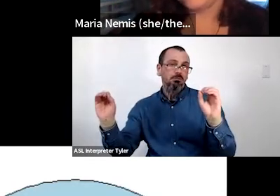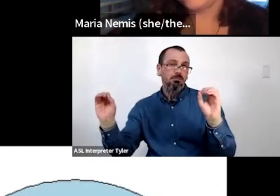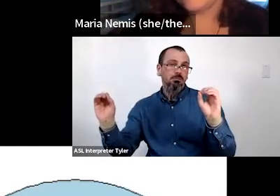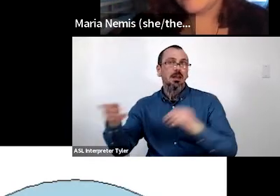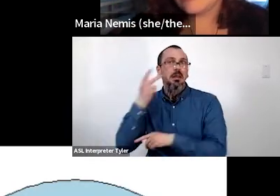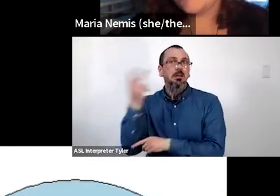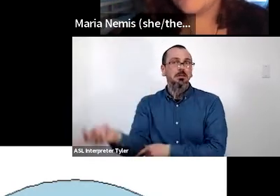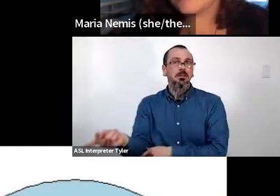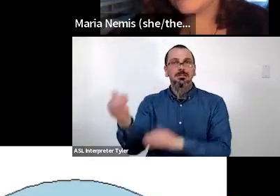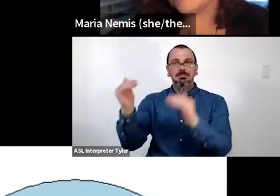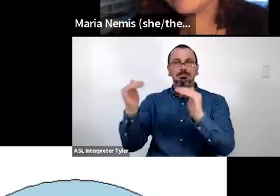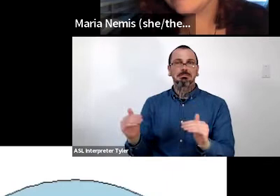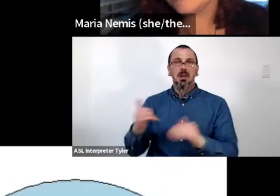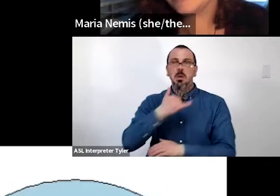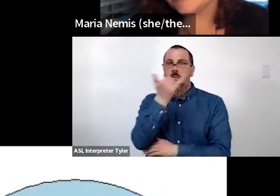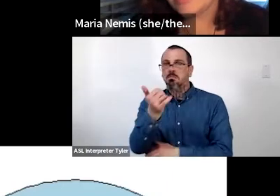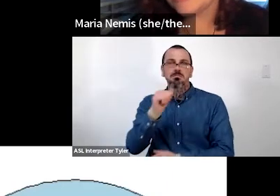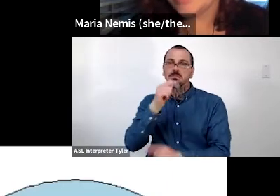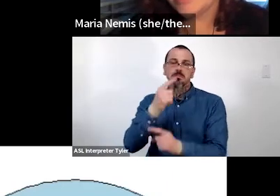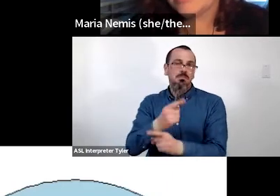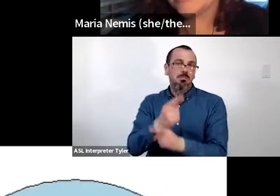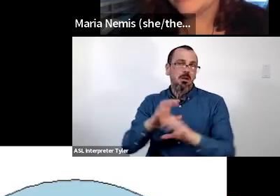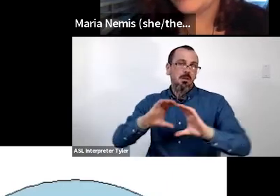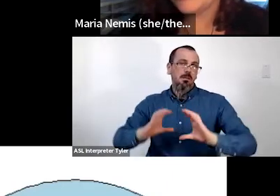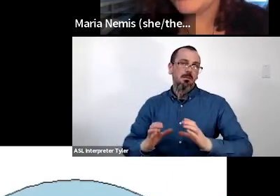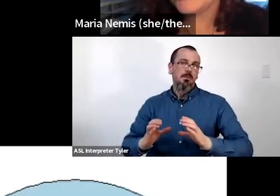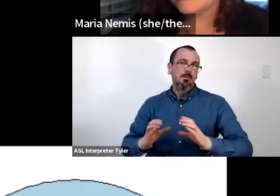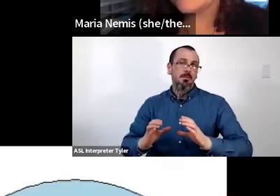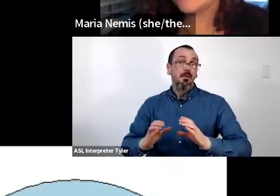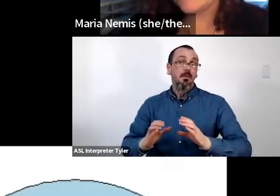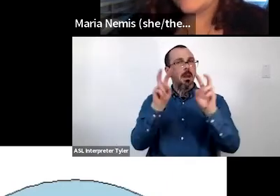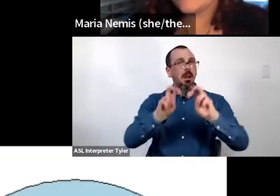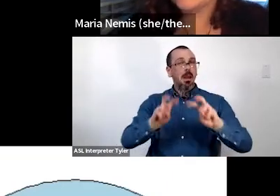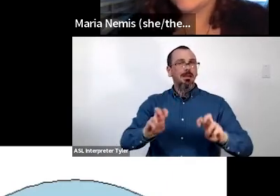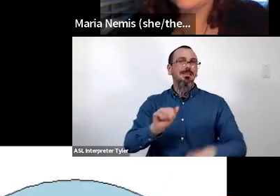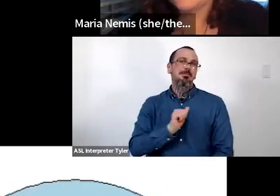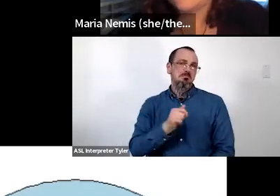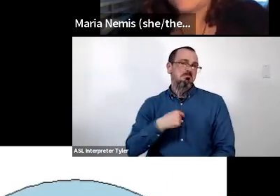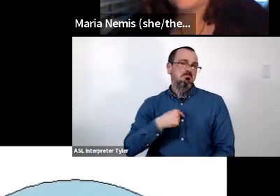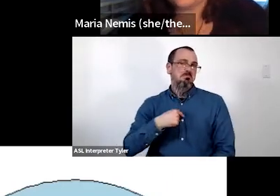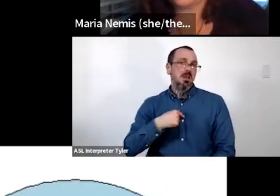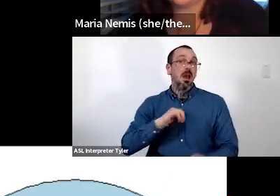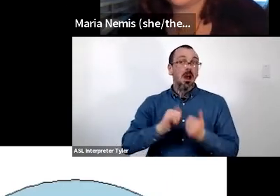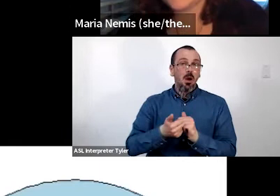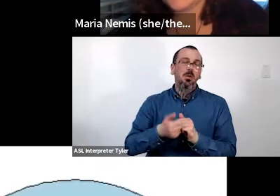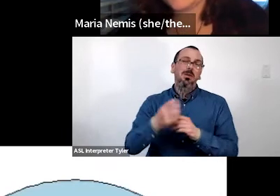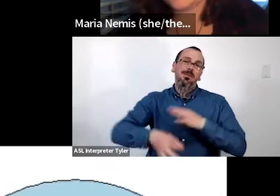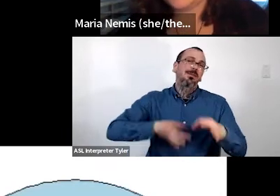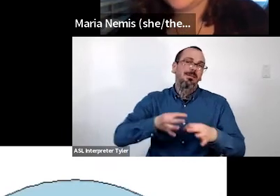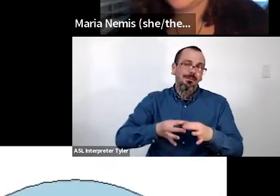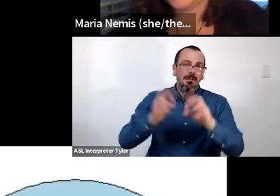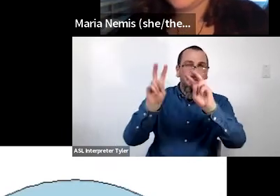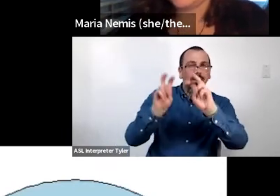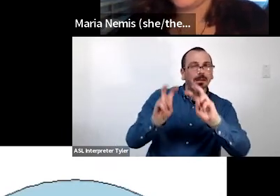cohort. I analyzed my results using a chi-squared analysis and proportion test. And although a higher percentage